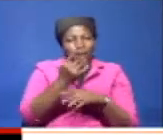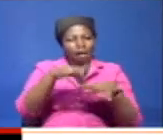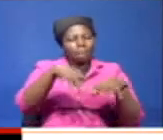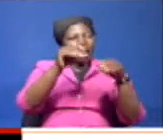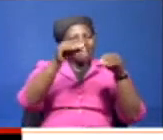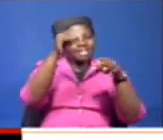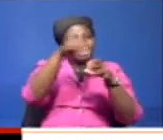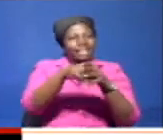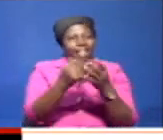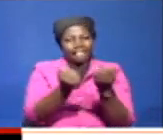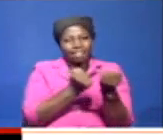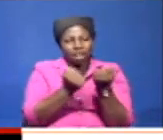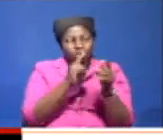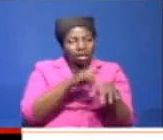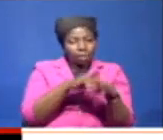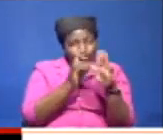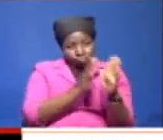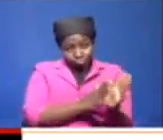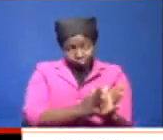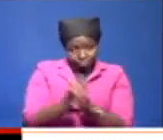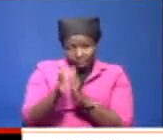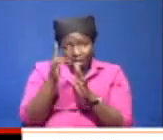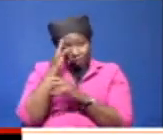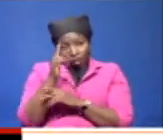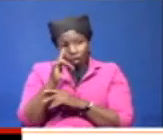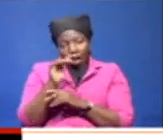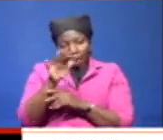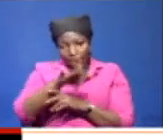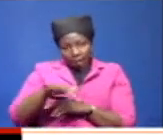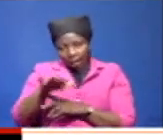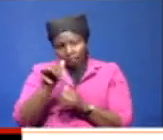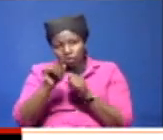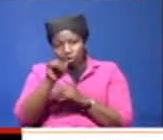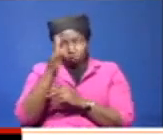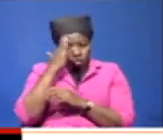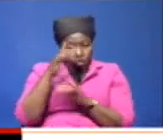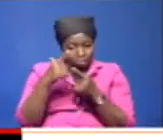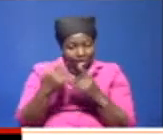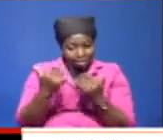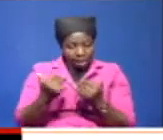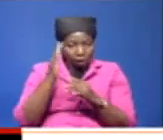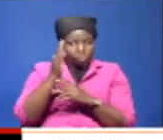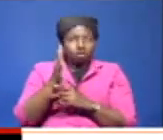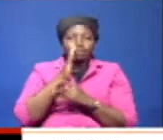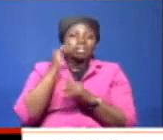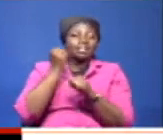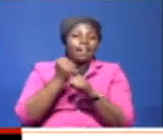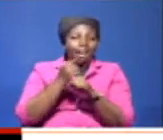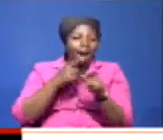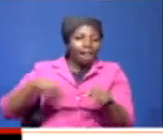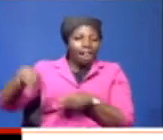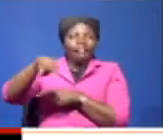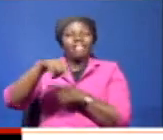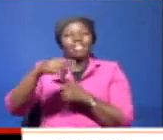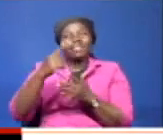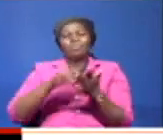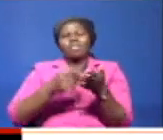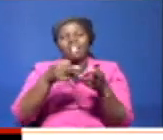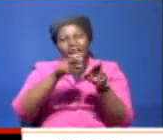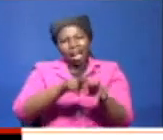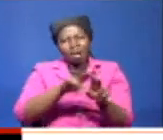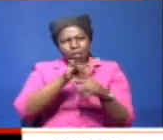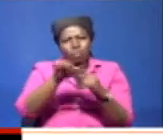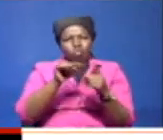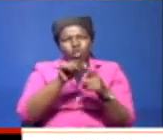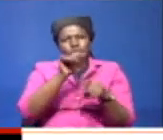preparing for a stage that you know, but it is now going to be run in reverse, what happens then when you get down to